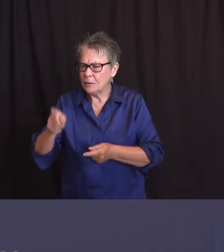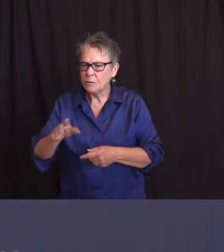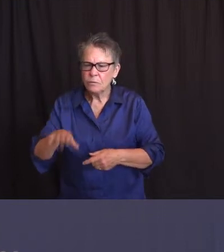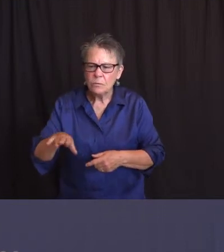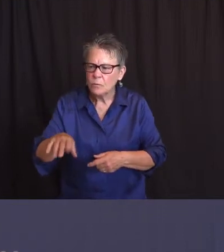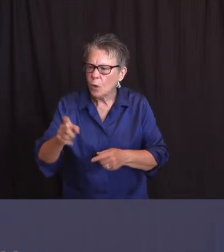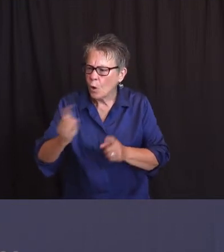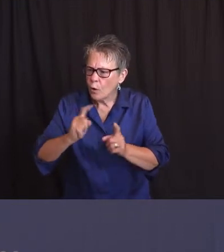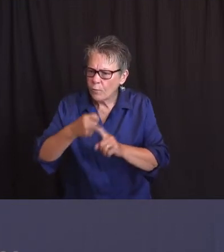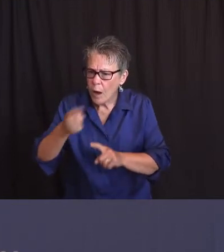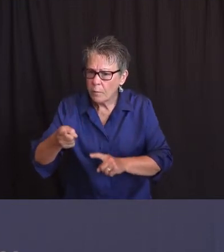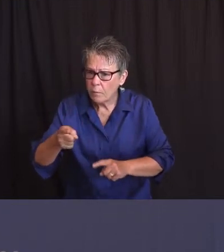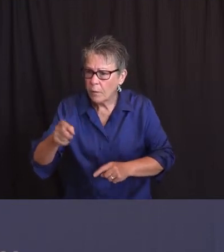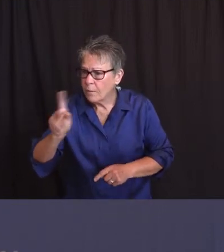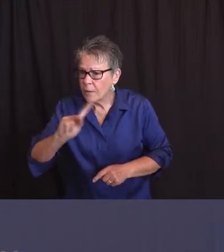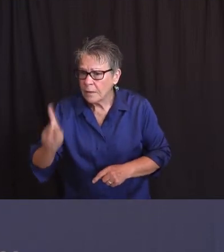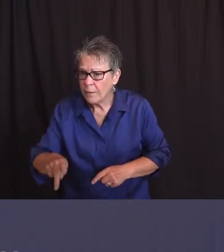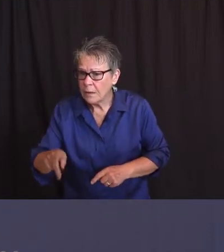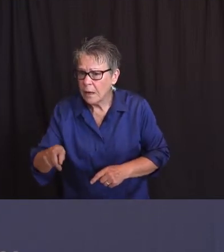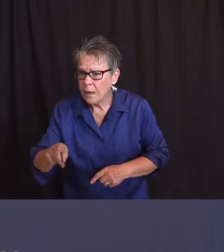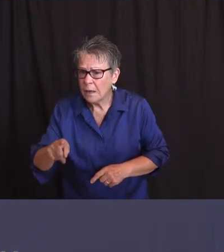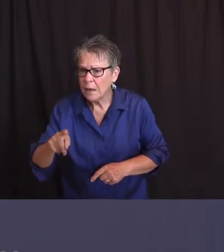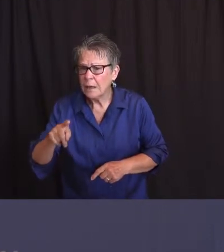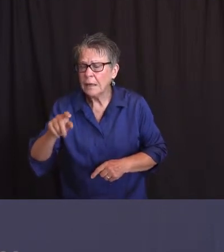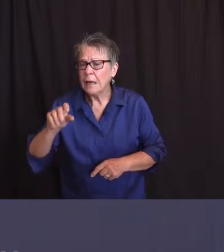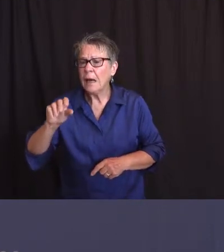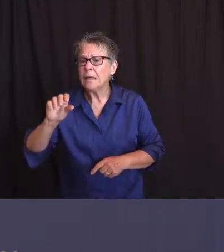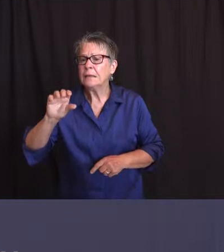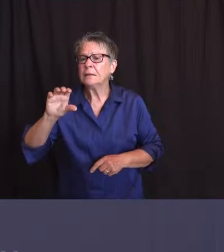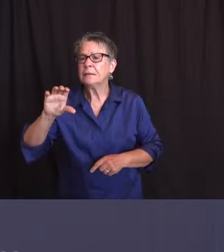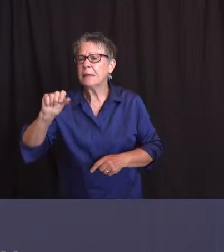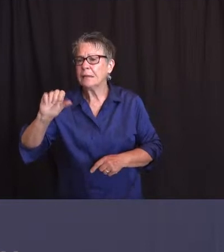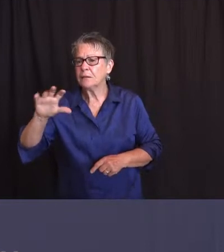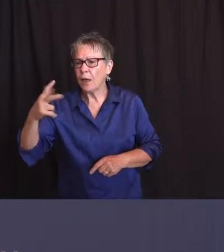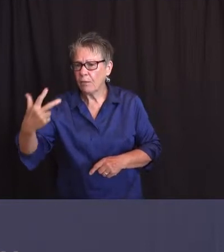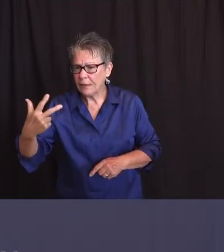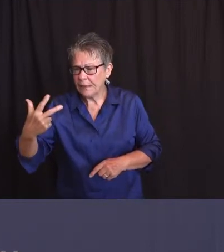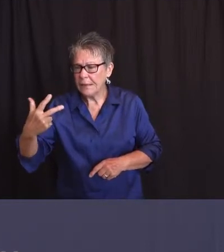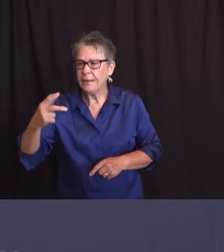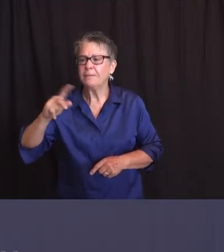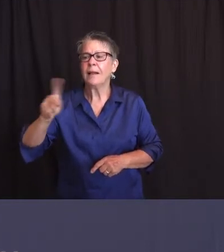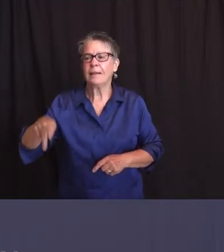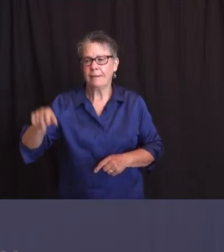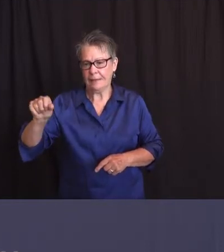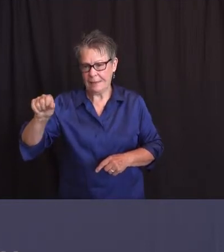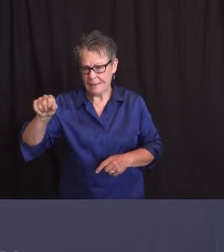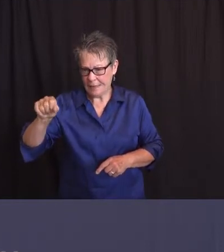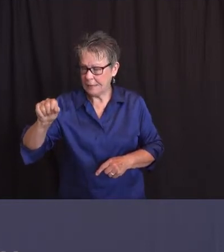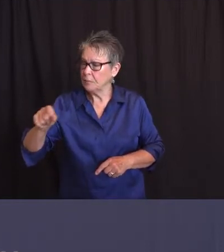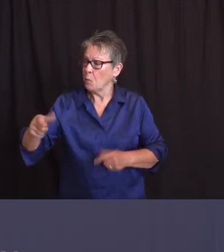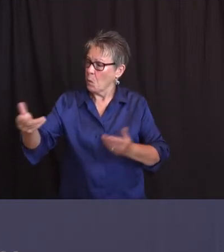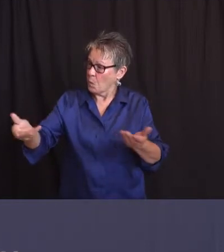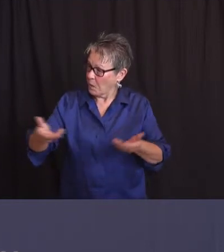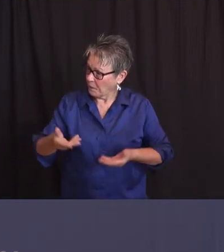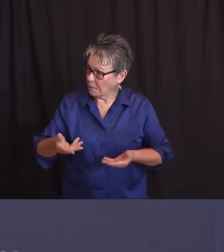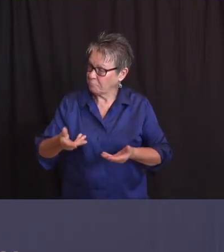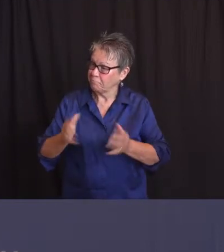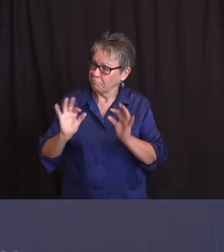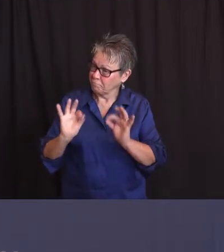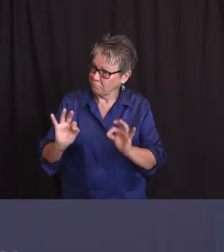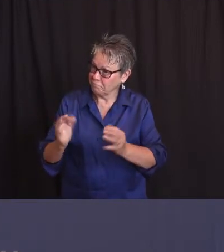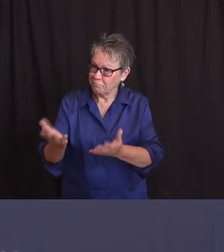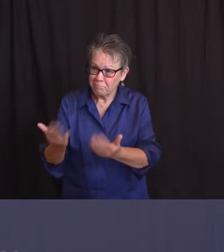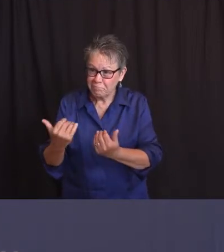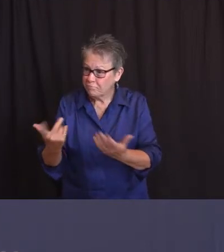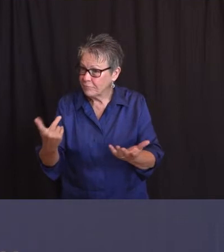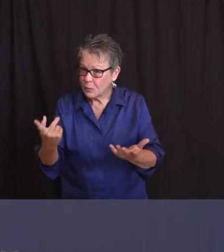From CBS 3, yes. Okay. Welcome. Thank you. Thank you very much. So I just have one question, Governor. I know there's an effort